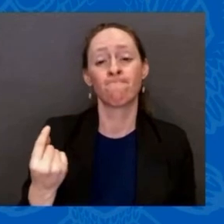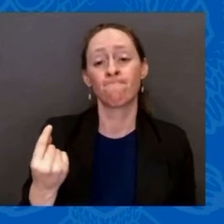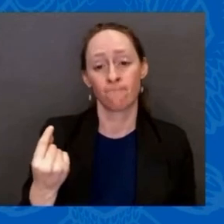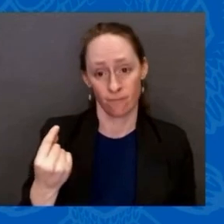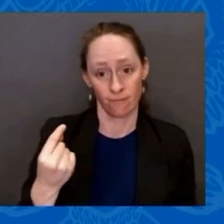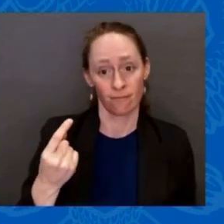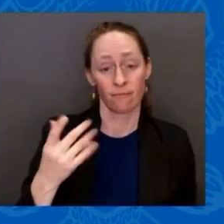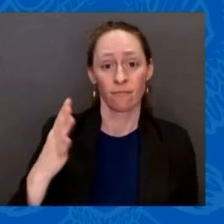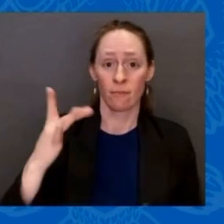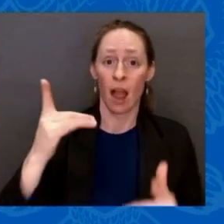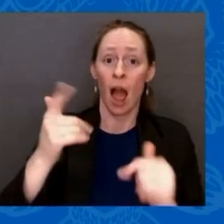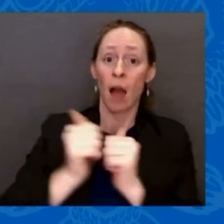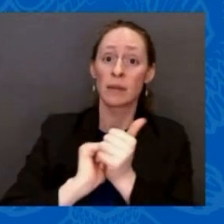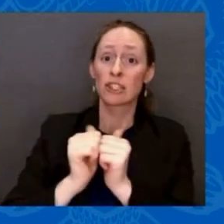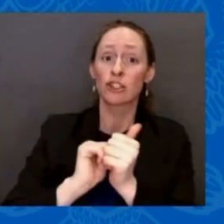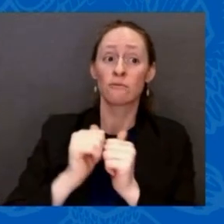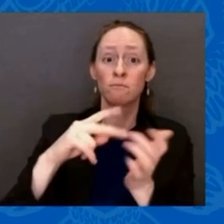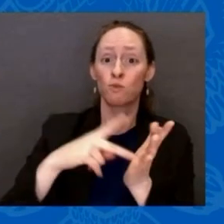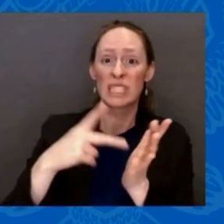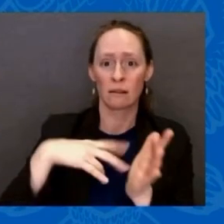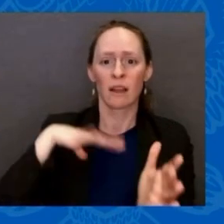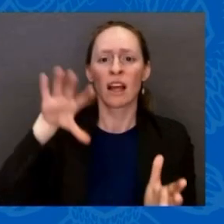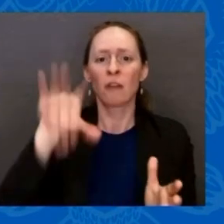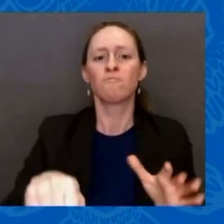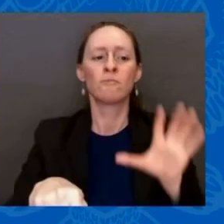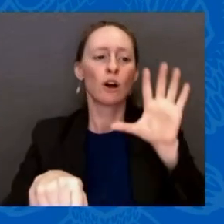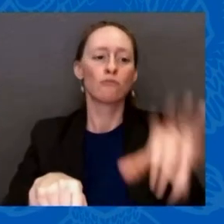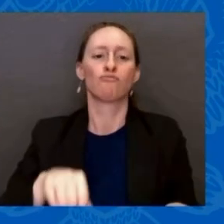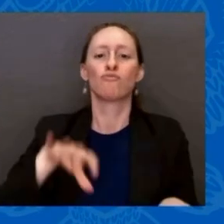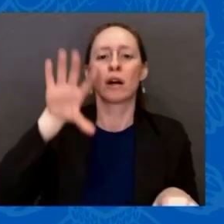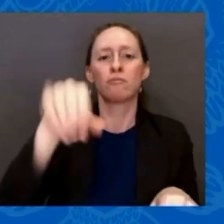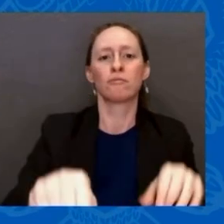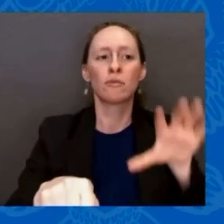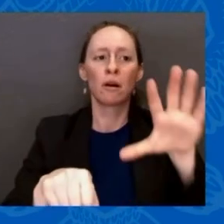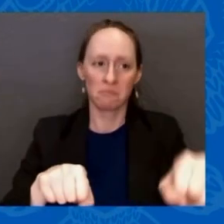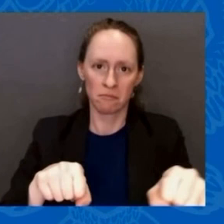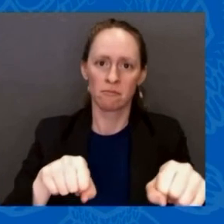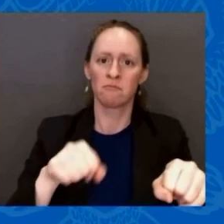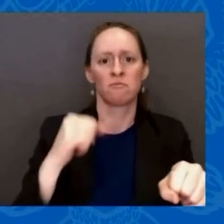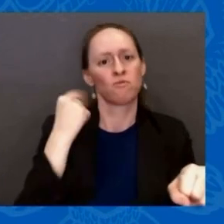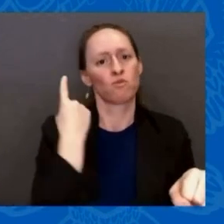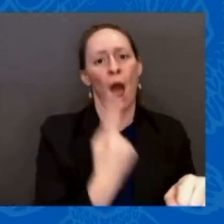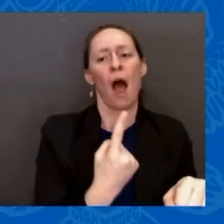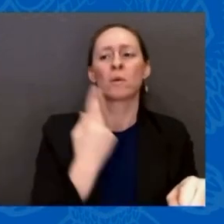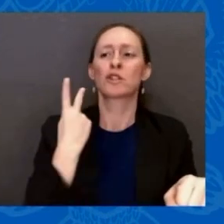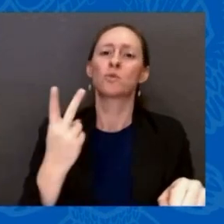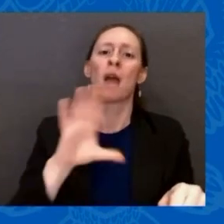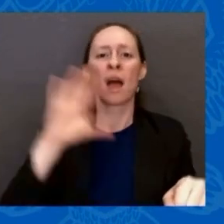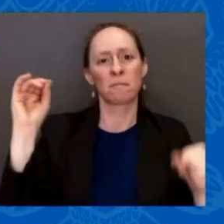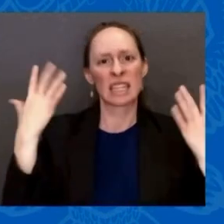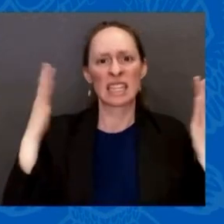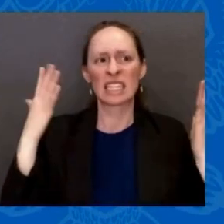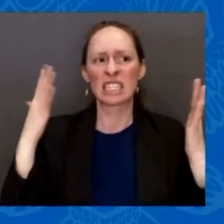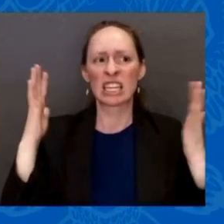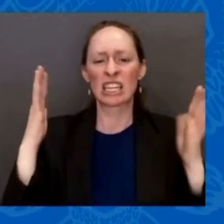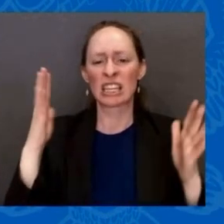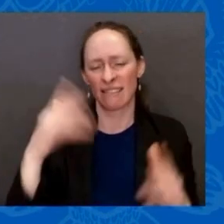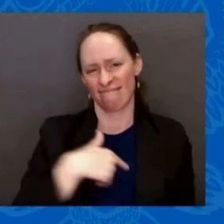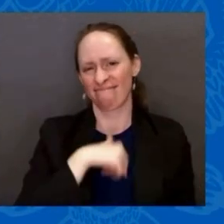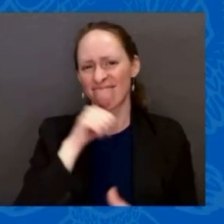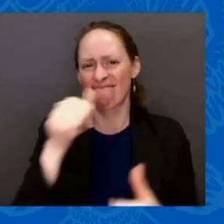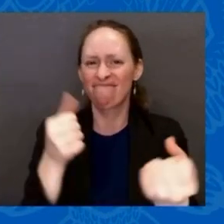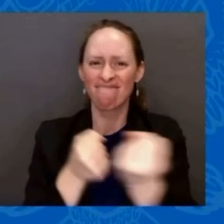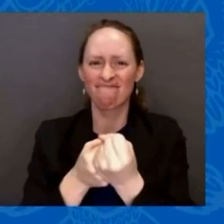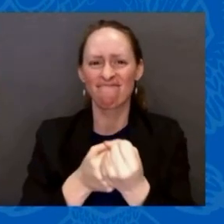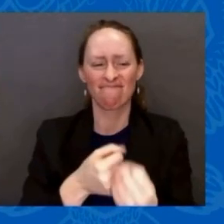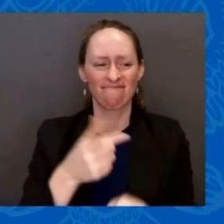big corporations. But for everybody else, it made it harder, more expensive. It got harder for small businesses to compete. It stifled